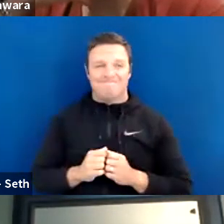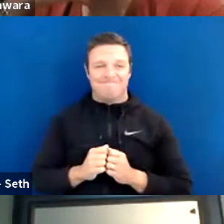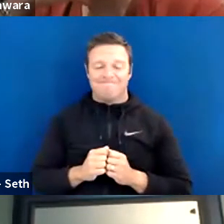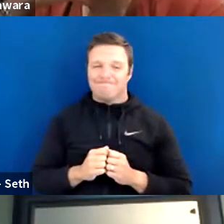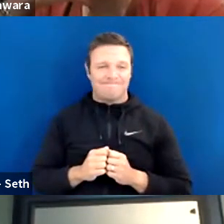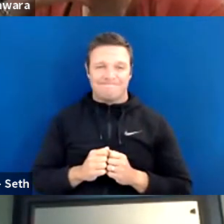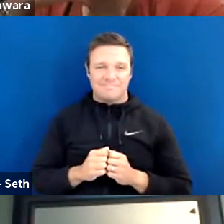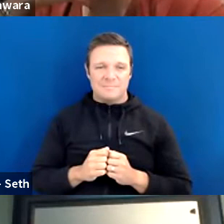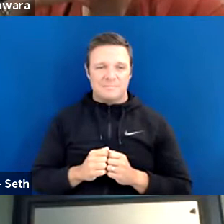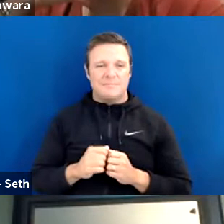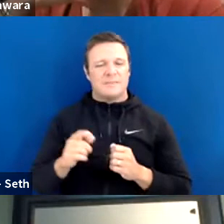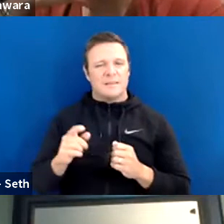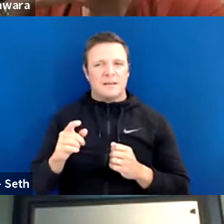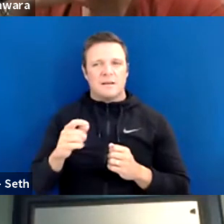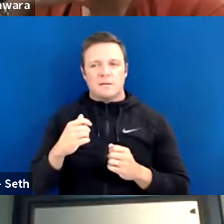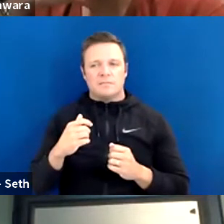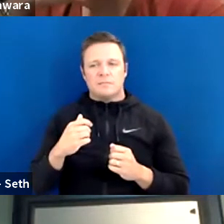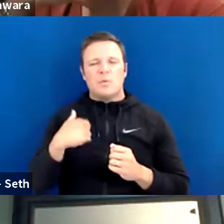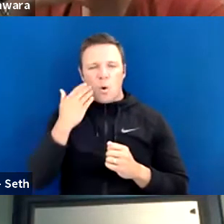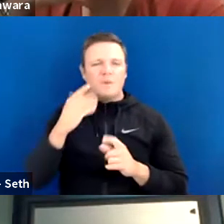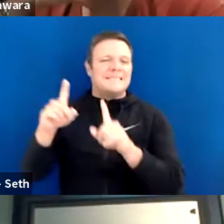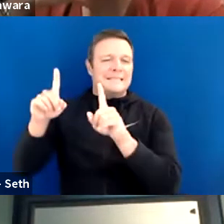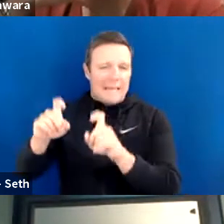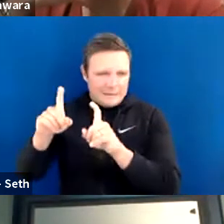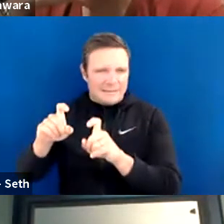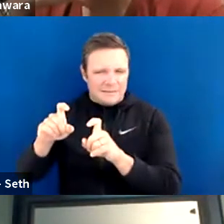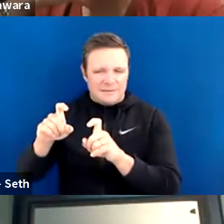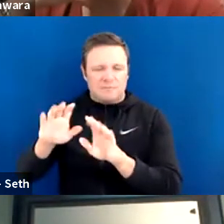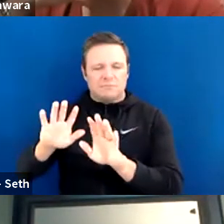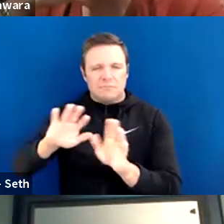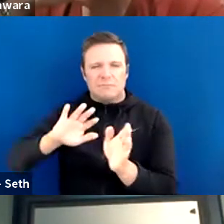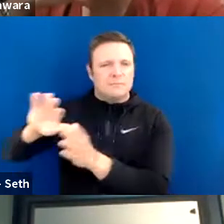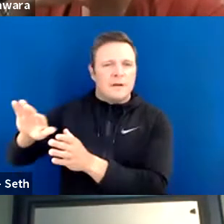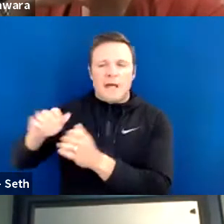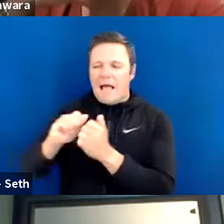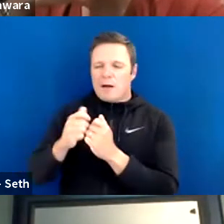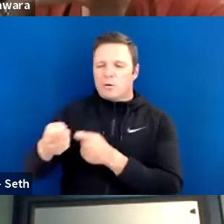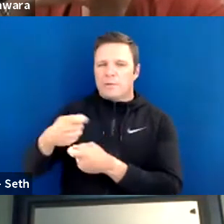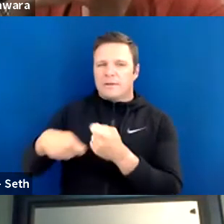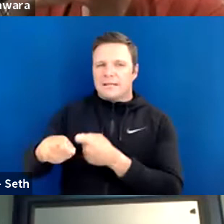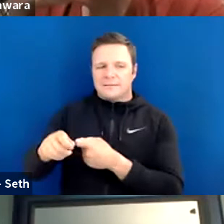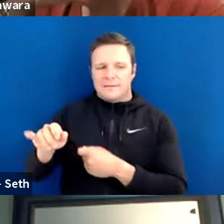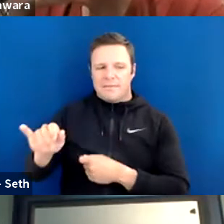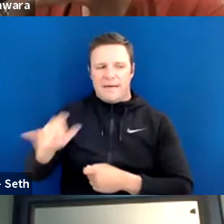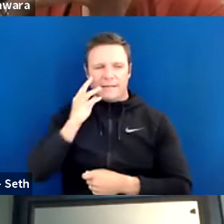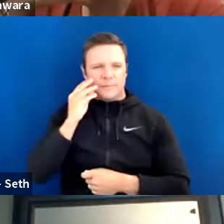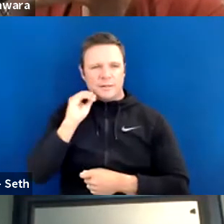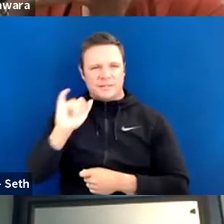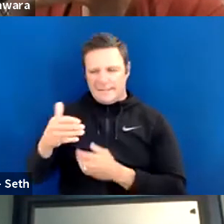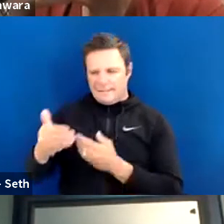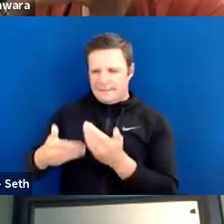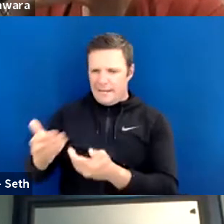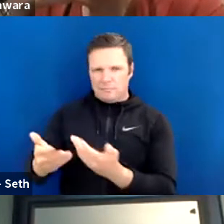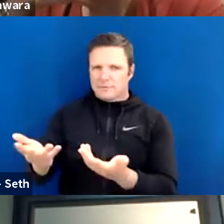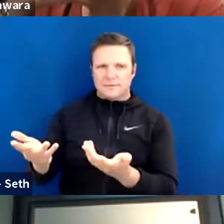summative assessment, that exam or whatever, how do you replace those experiences, those steps moving